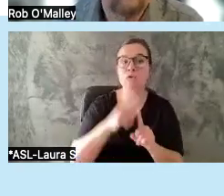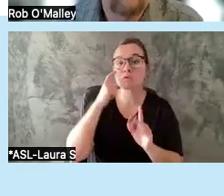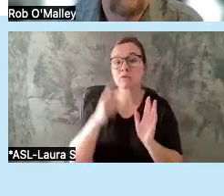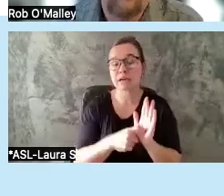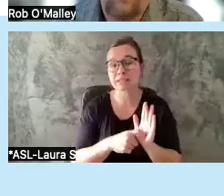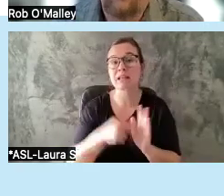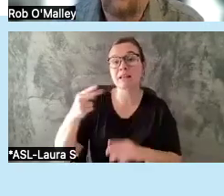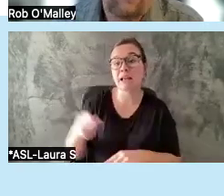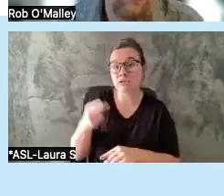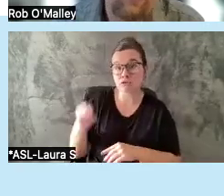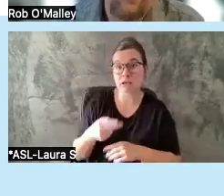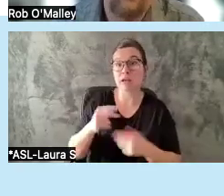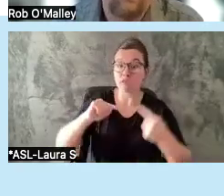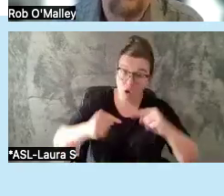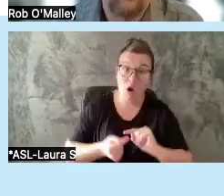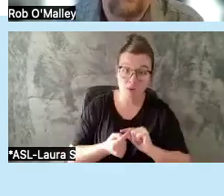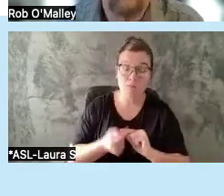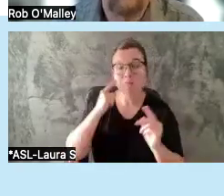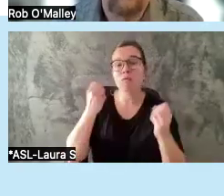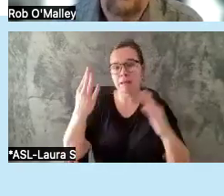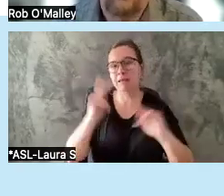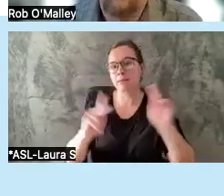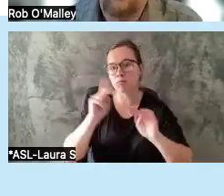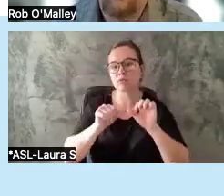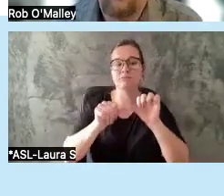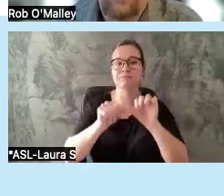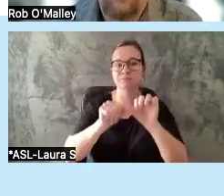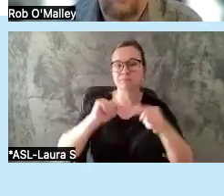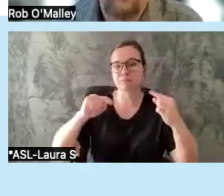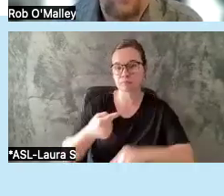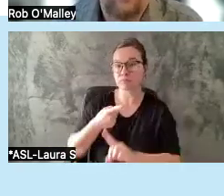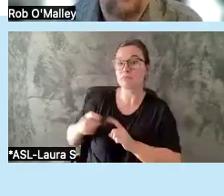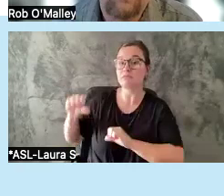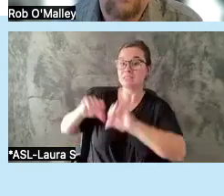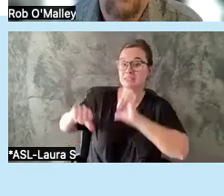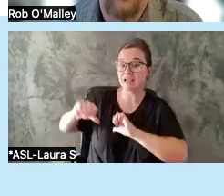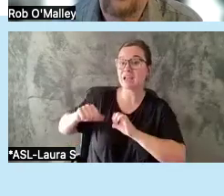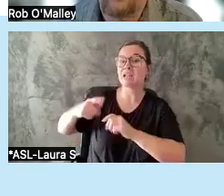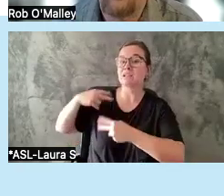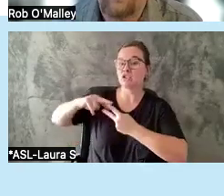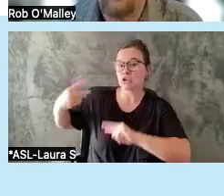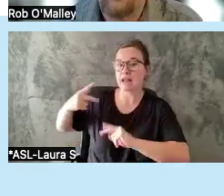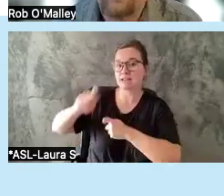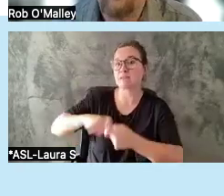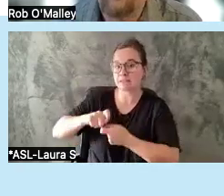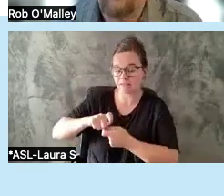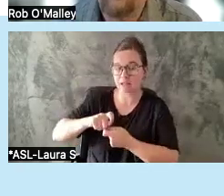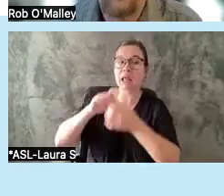referenced, the history of harms, and in some cases ongoing harms, from science and genetics in particular. And